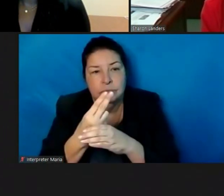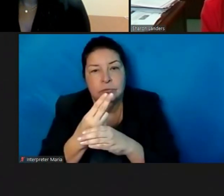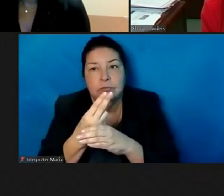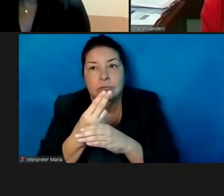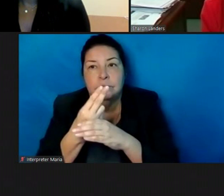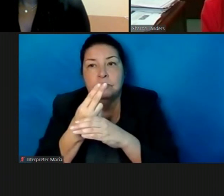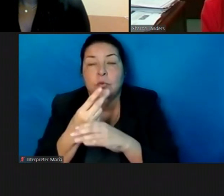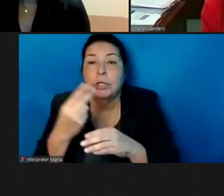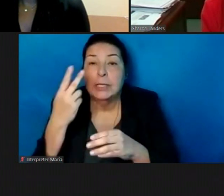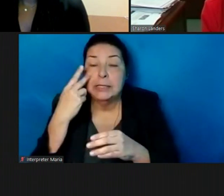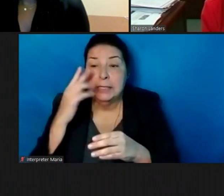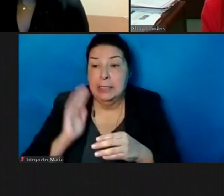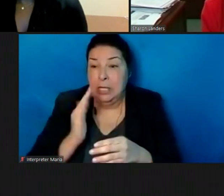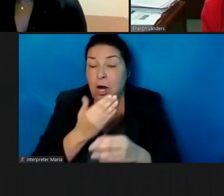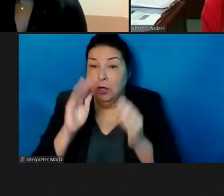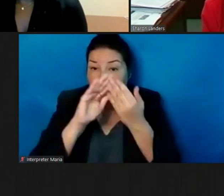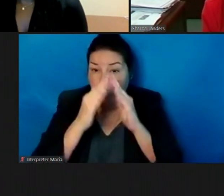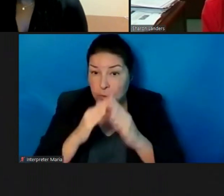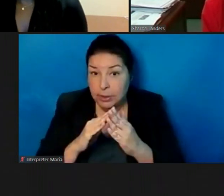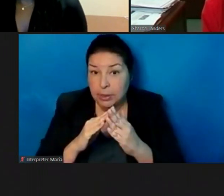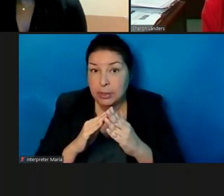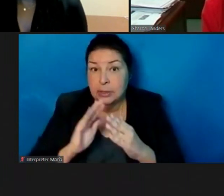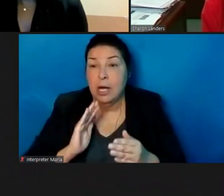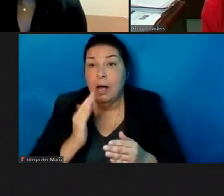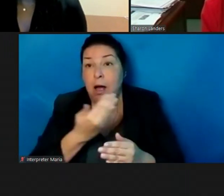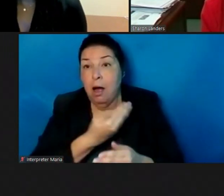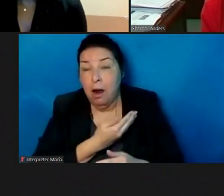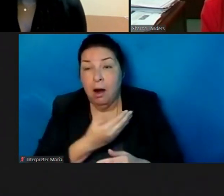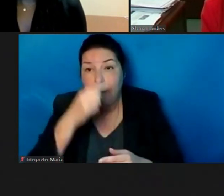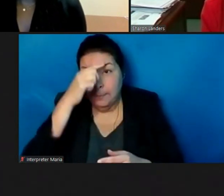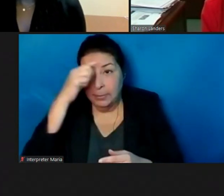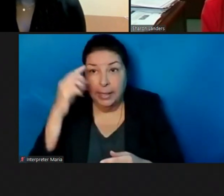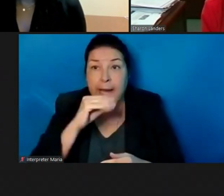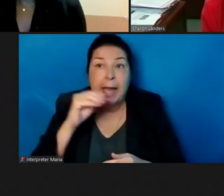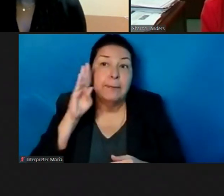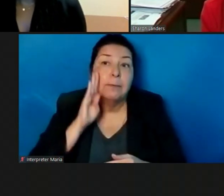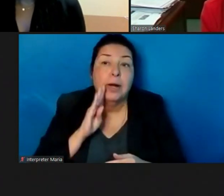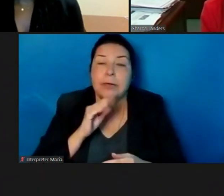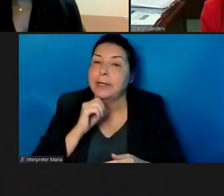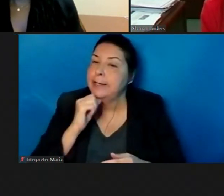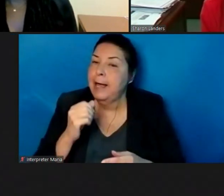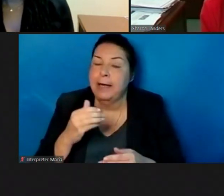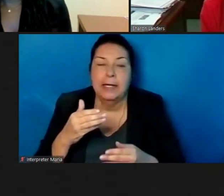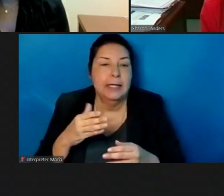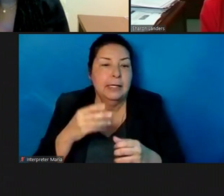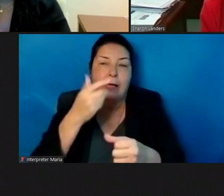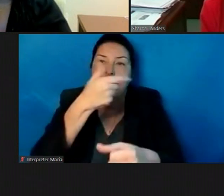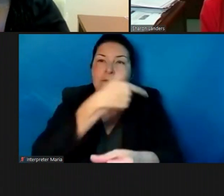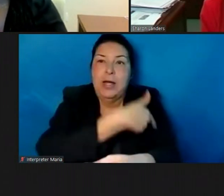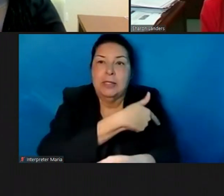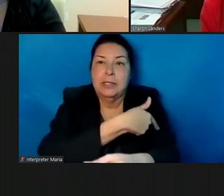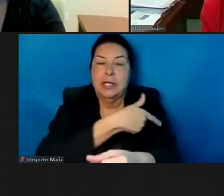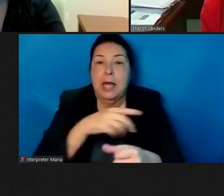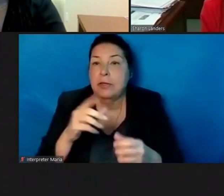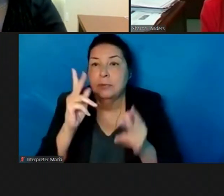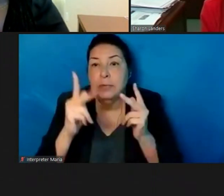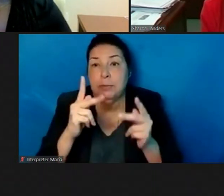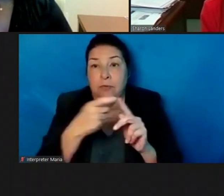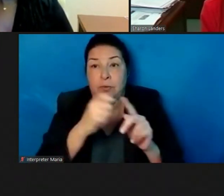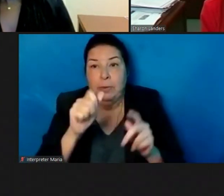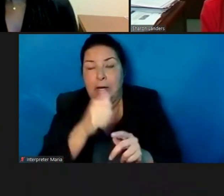in our communities, our Black and brown are not getting vaccinated, and there are people coming from other